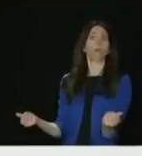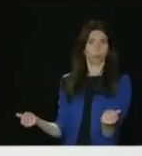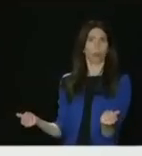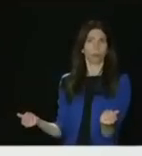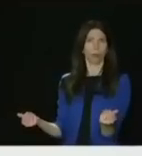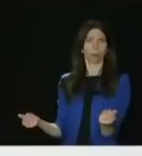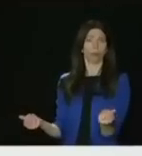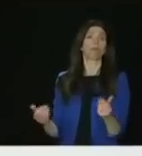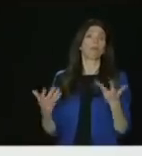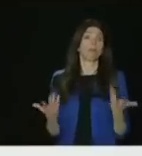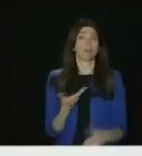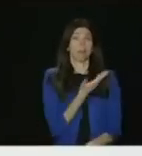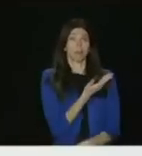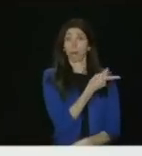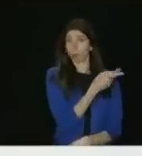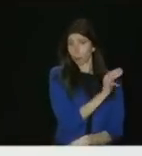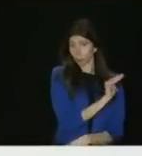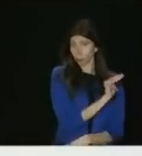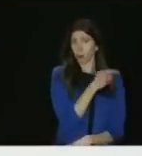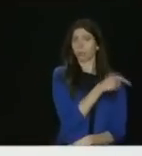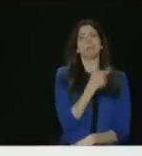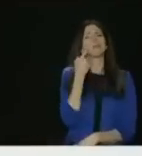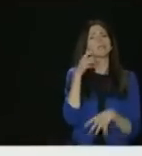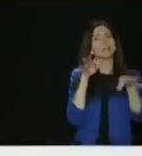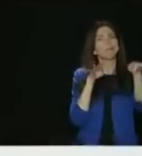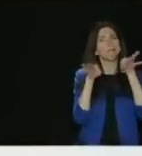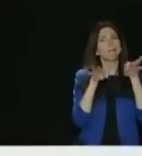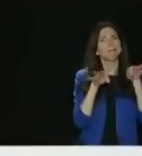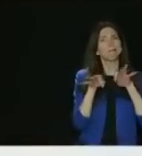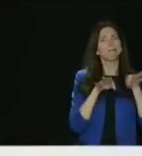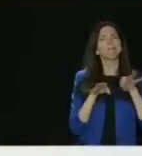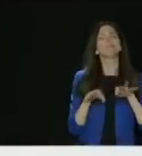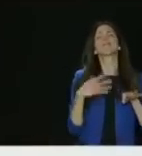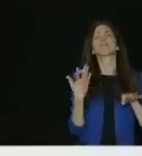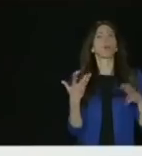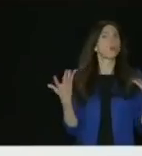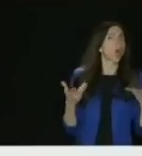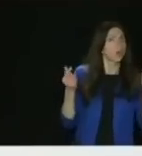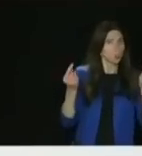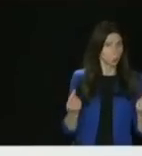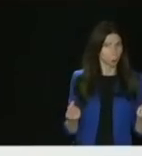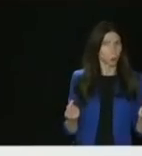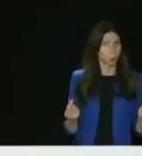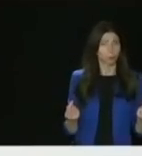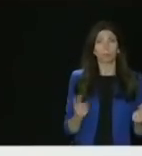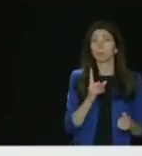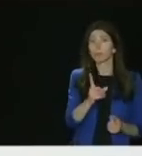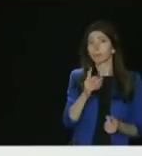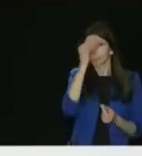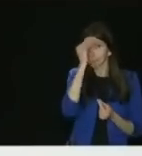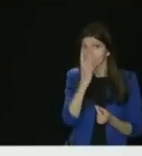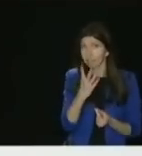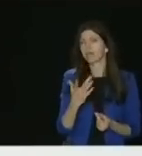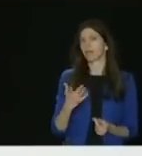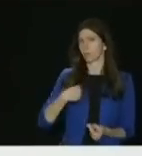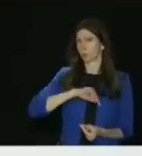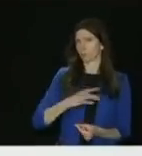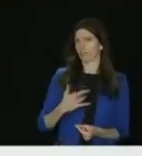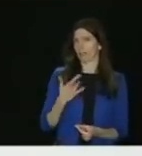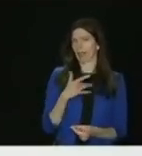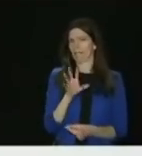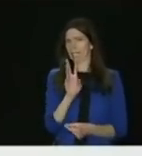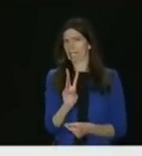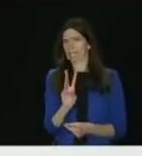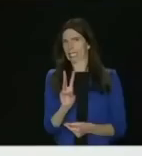The Prime Minister gave the broad outline of these in his remarks. There are six specific measures we feel are needed